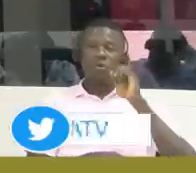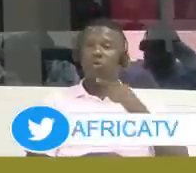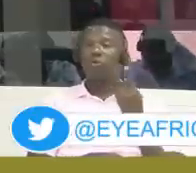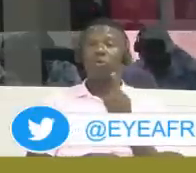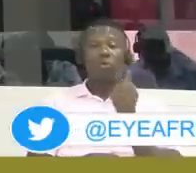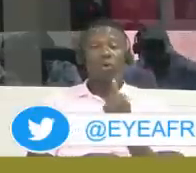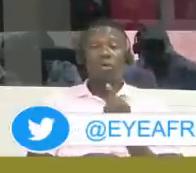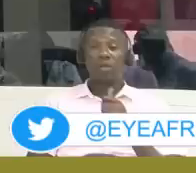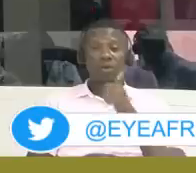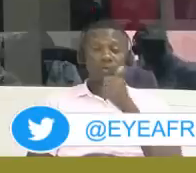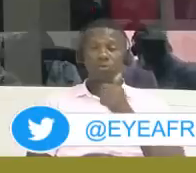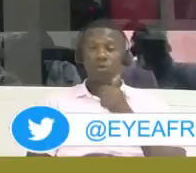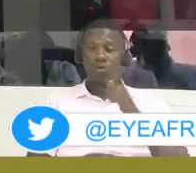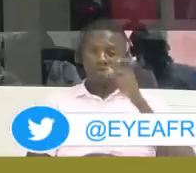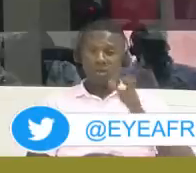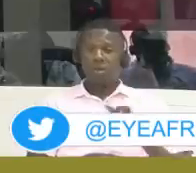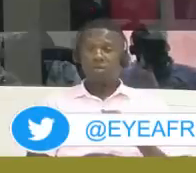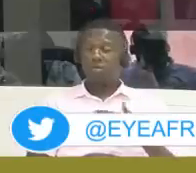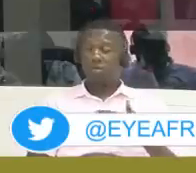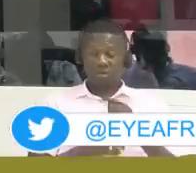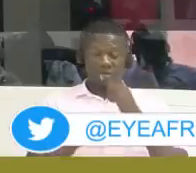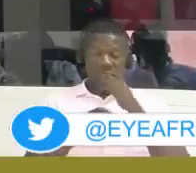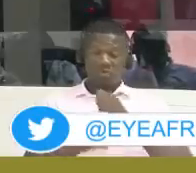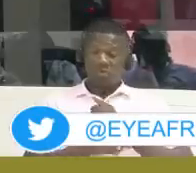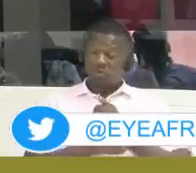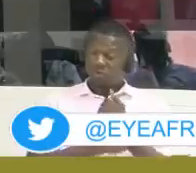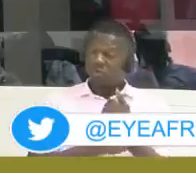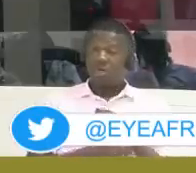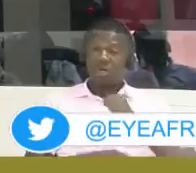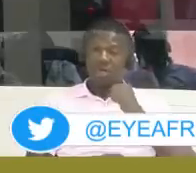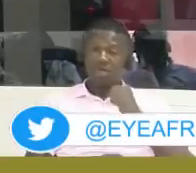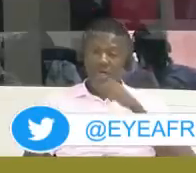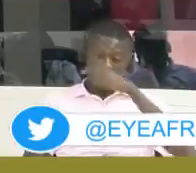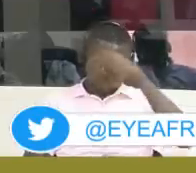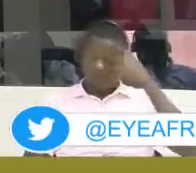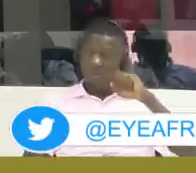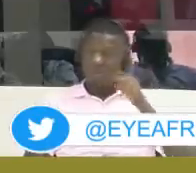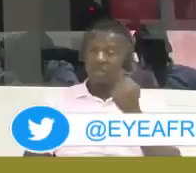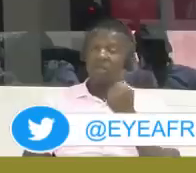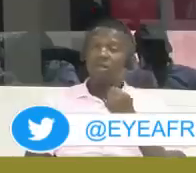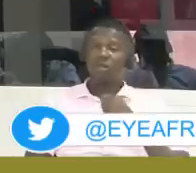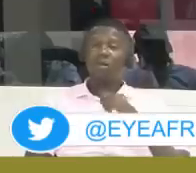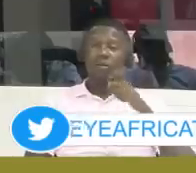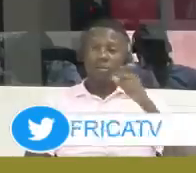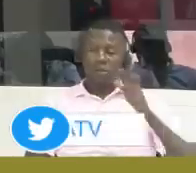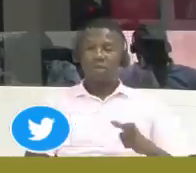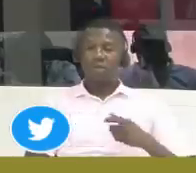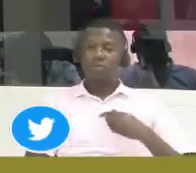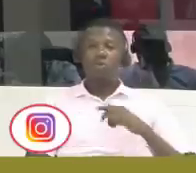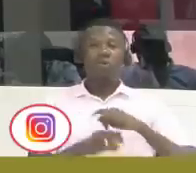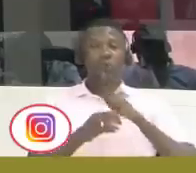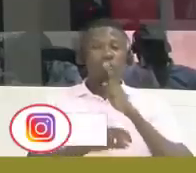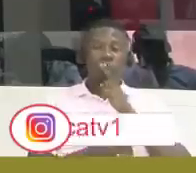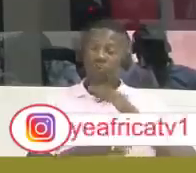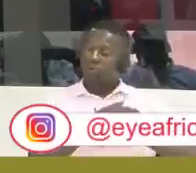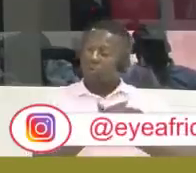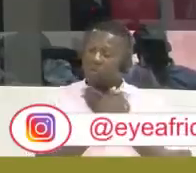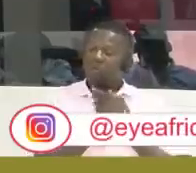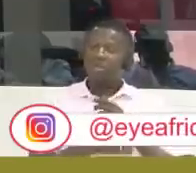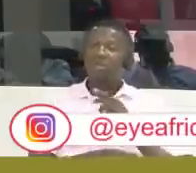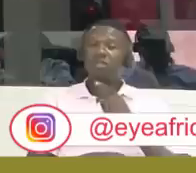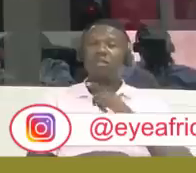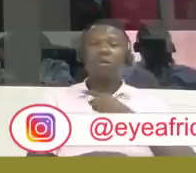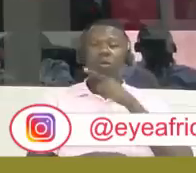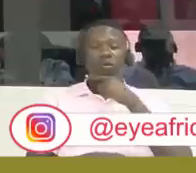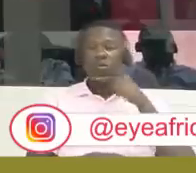a caring, hardworking, and ambitious parent who loved his work and his family as well. He died